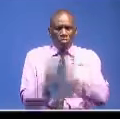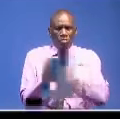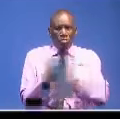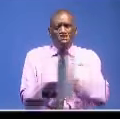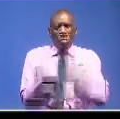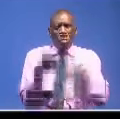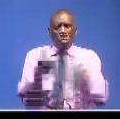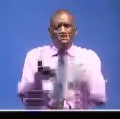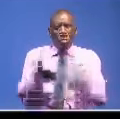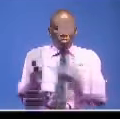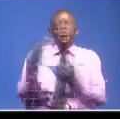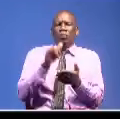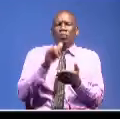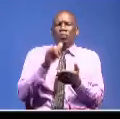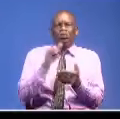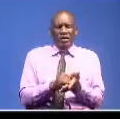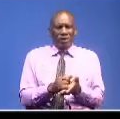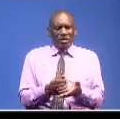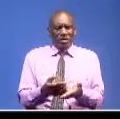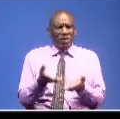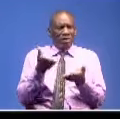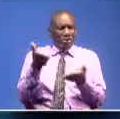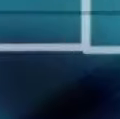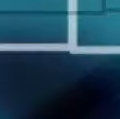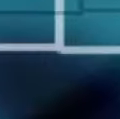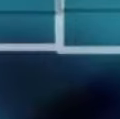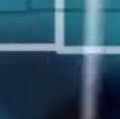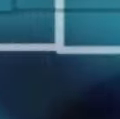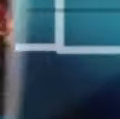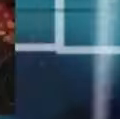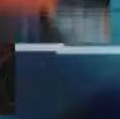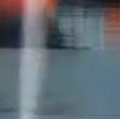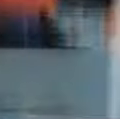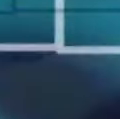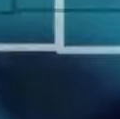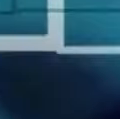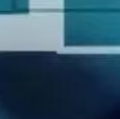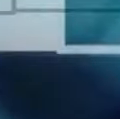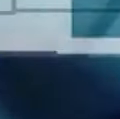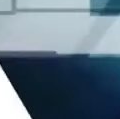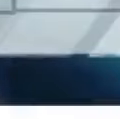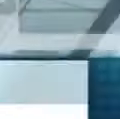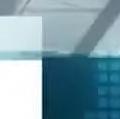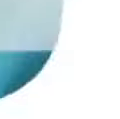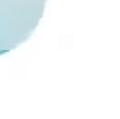economic growth. Here's to hoping the scriptwriters get it right.